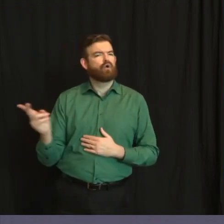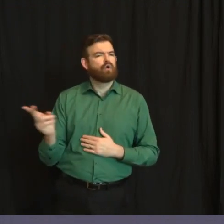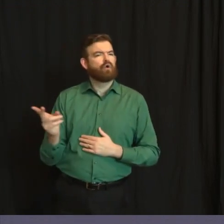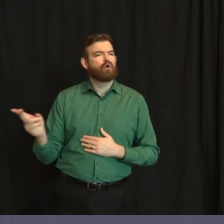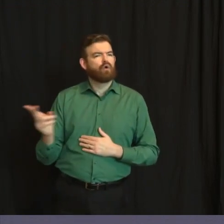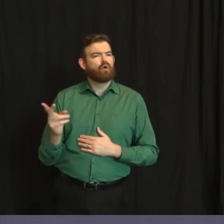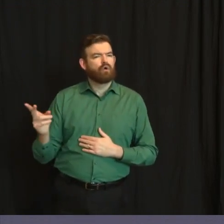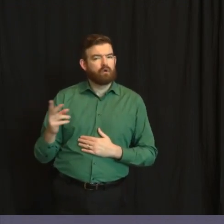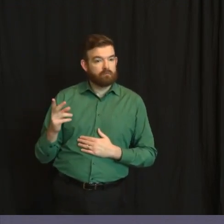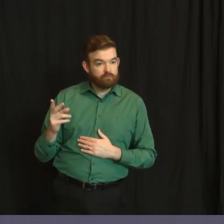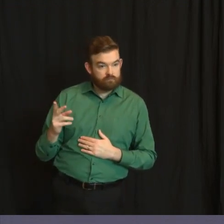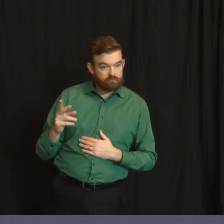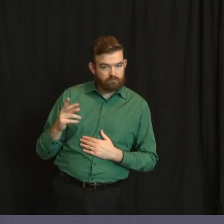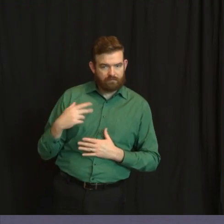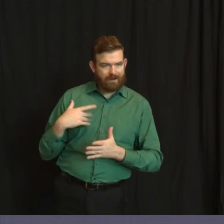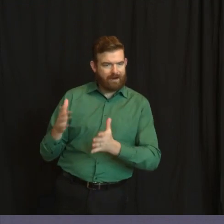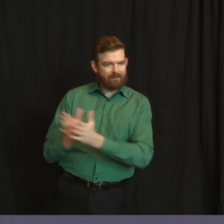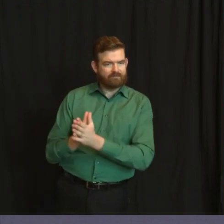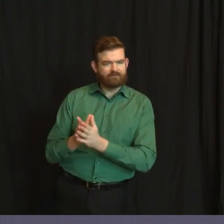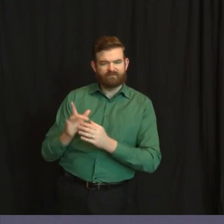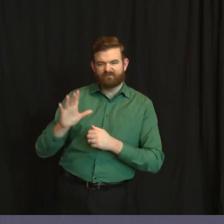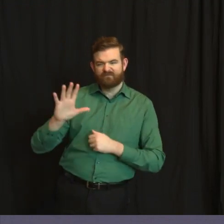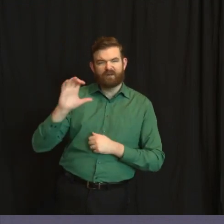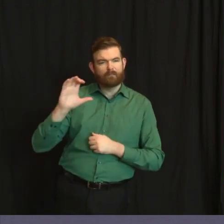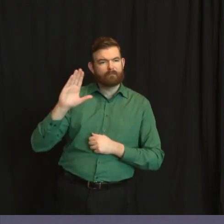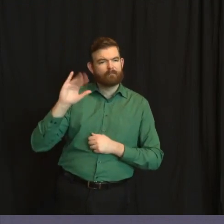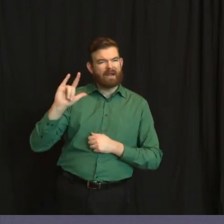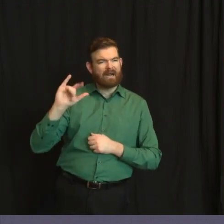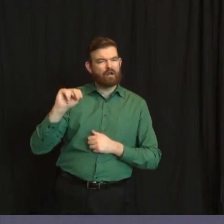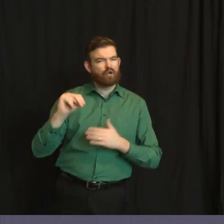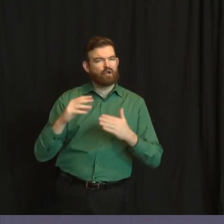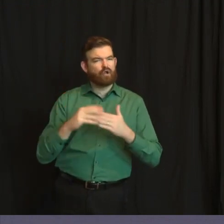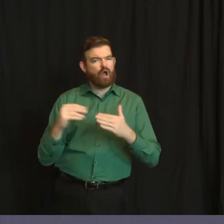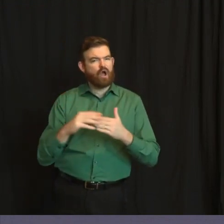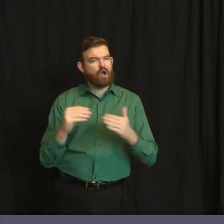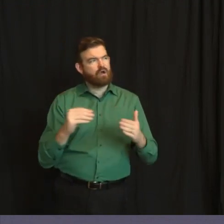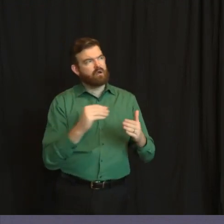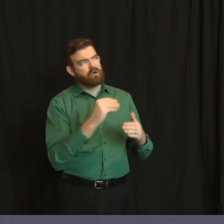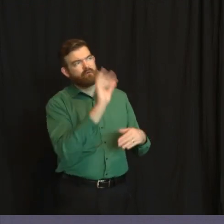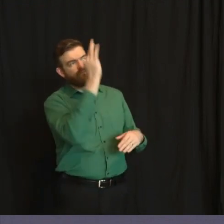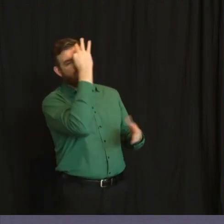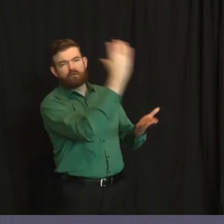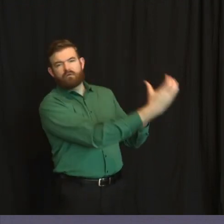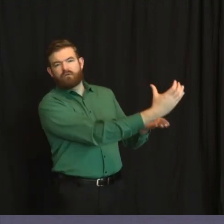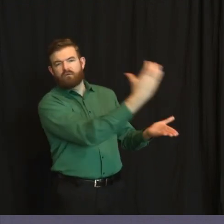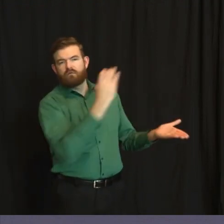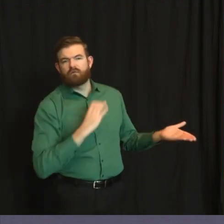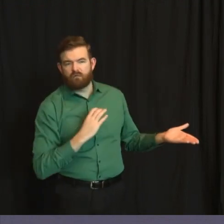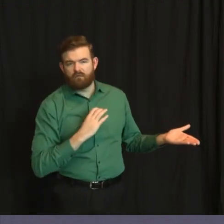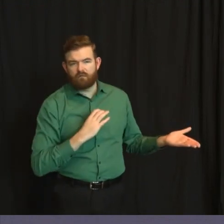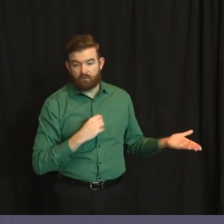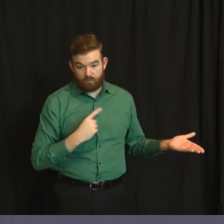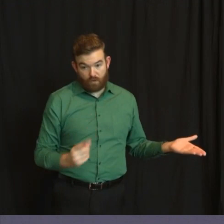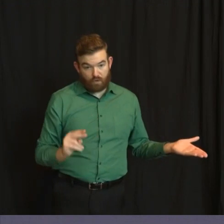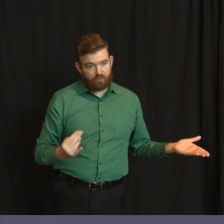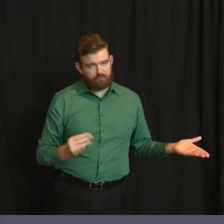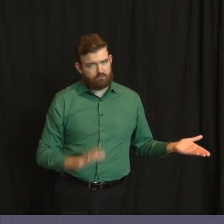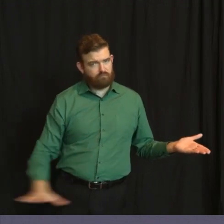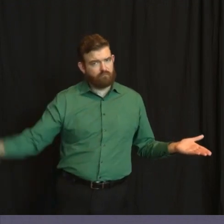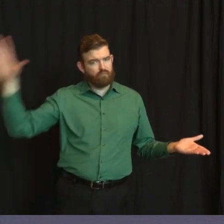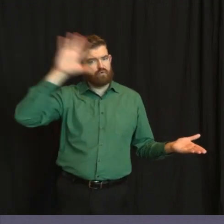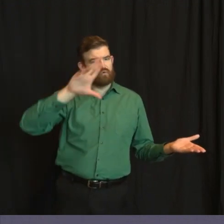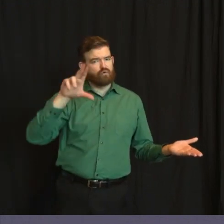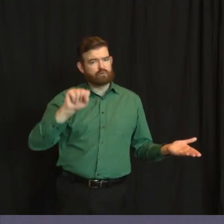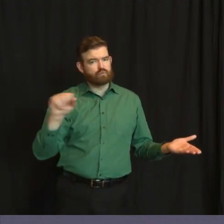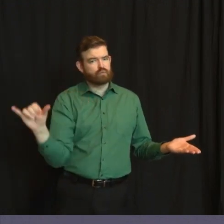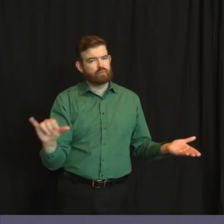cash to bring life back fiscally to states, not just New Jersey. I don't have any insights on Dr. Strom